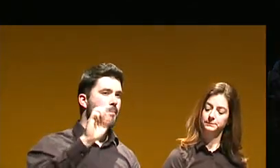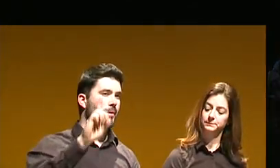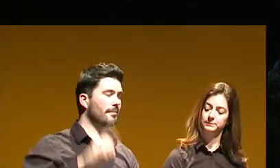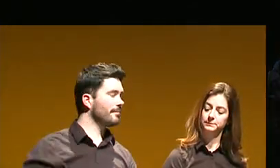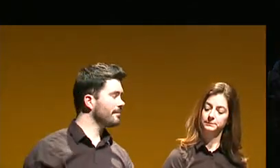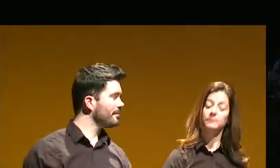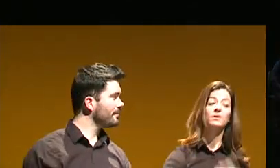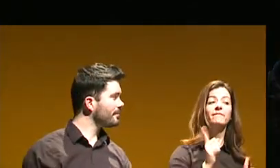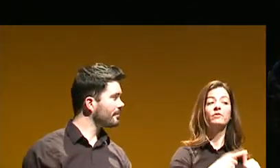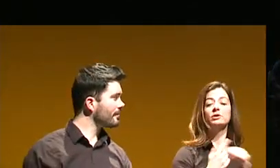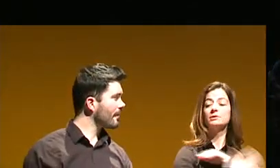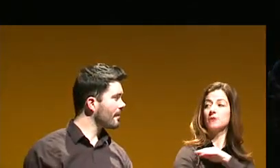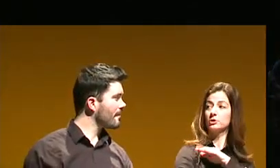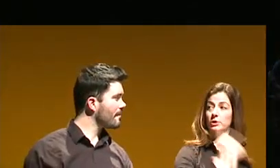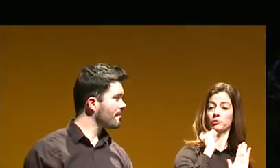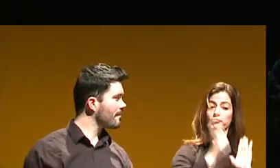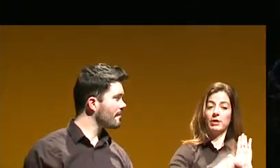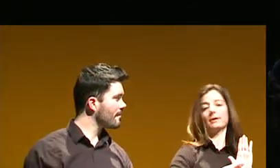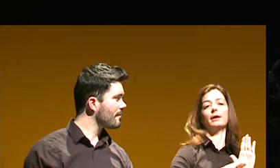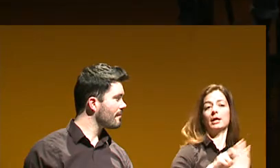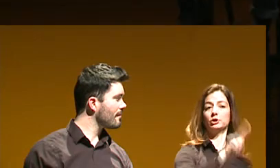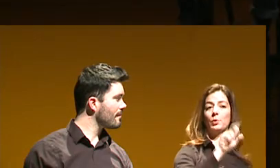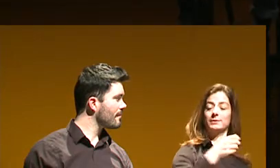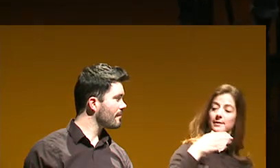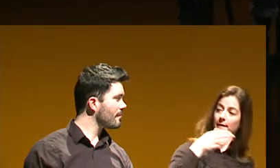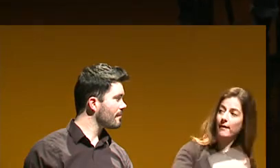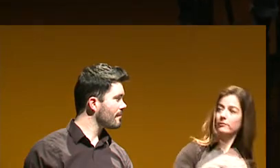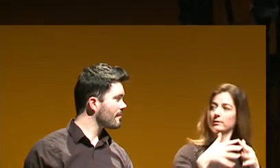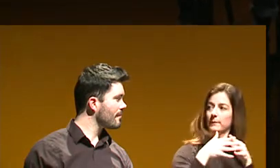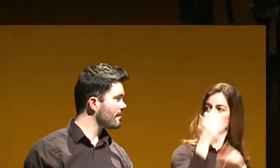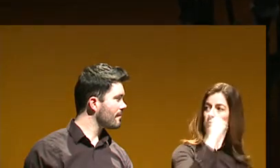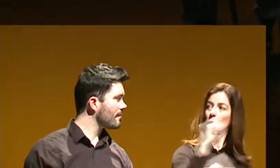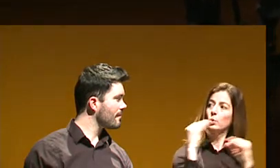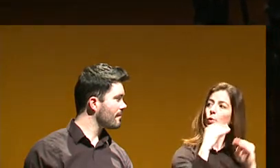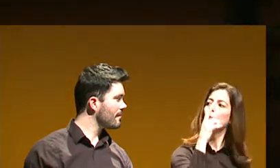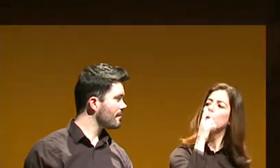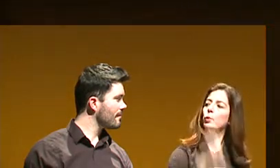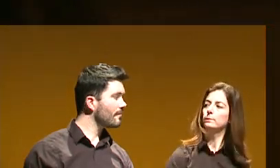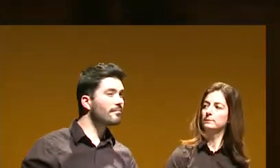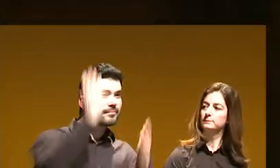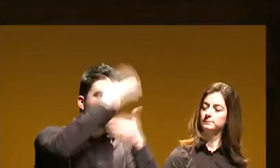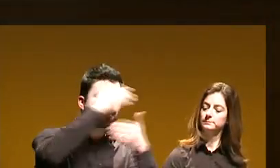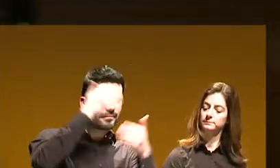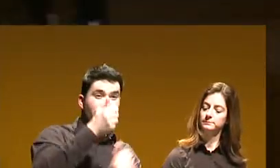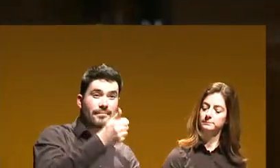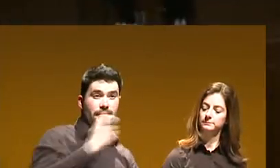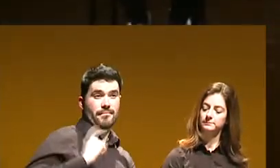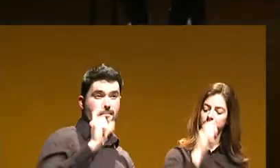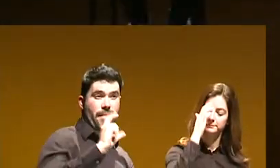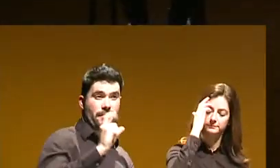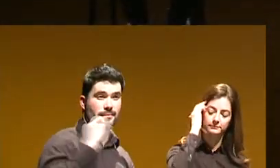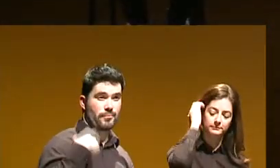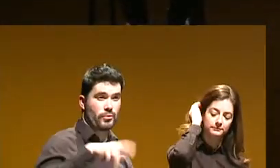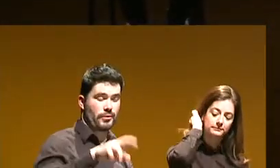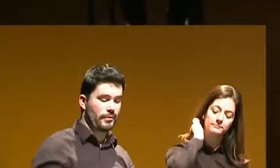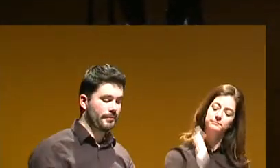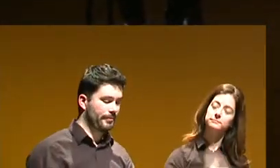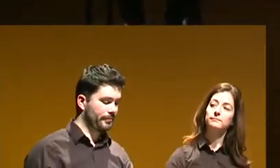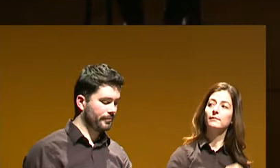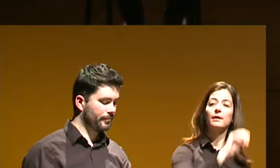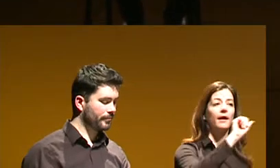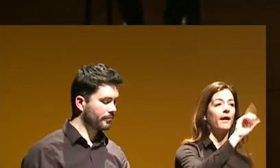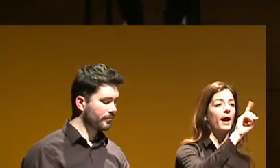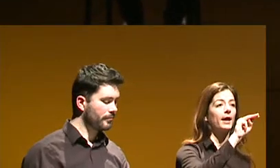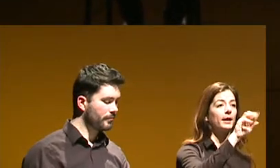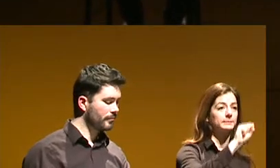to recognize the United States after the American Revolutionary War? Morocco, a Muslim nation. What book did John